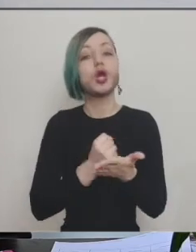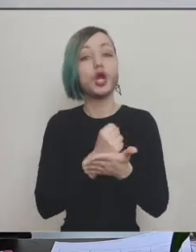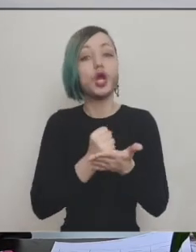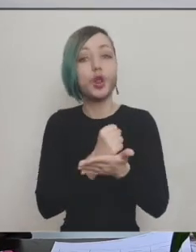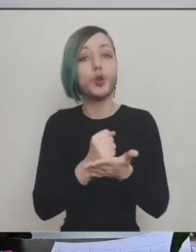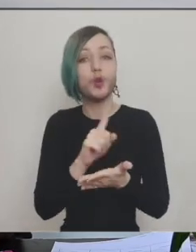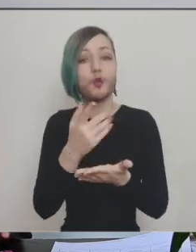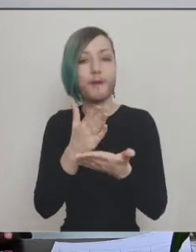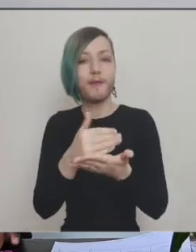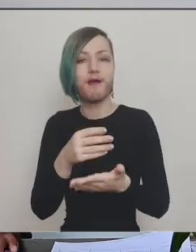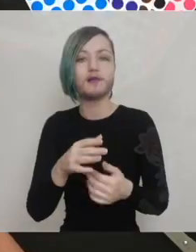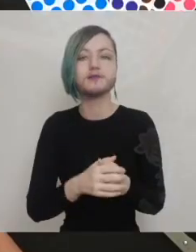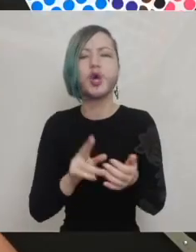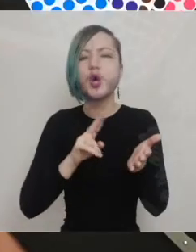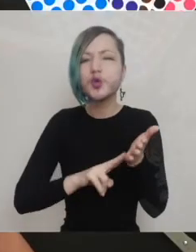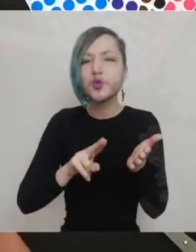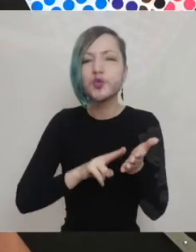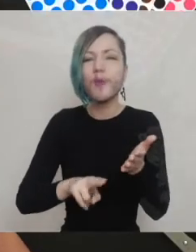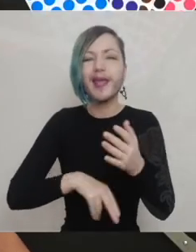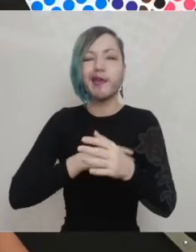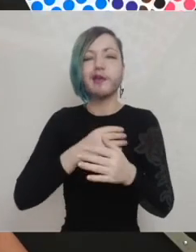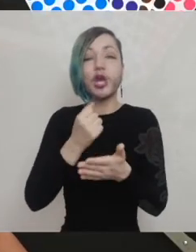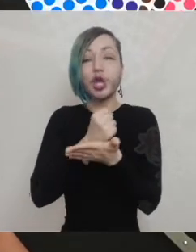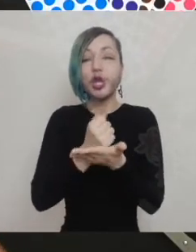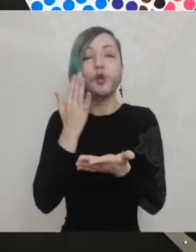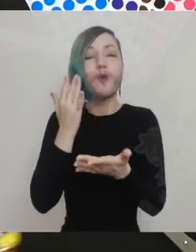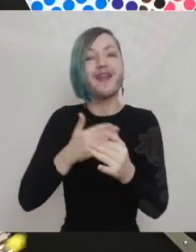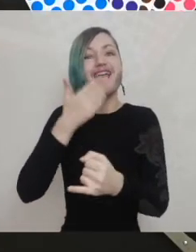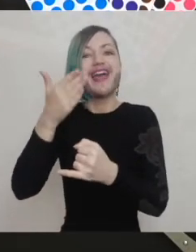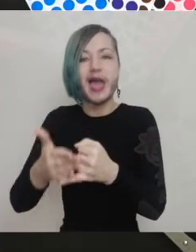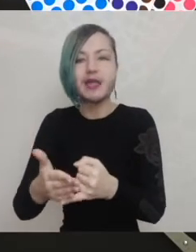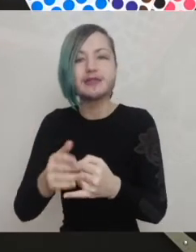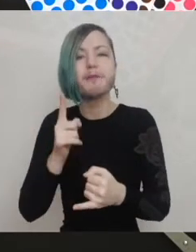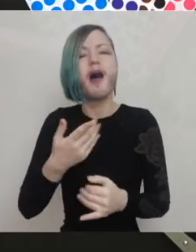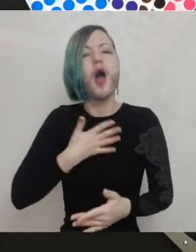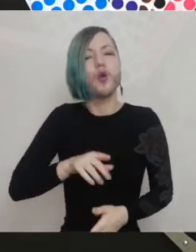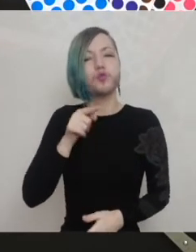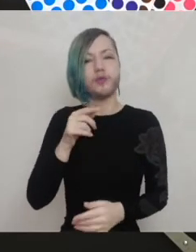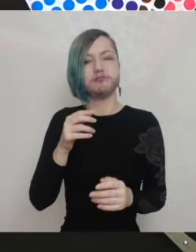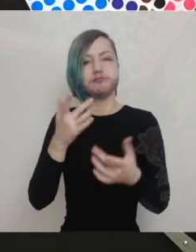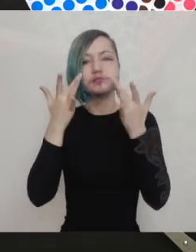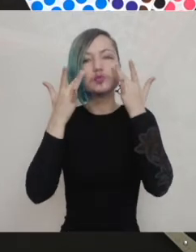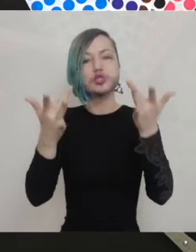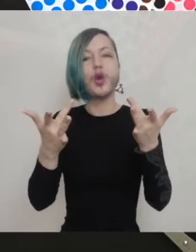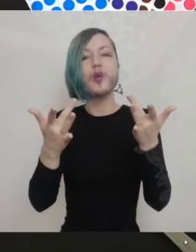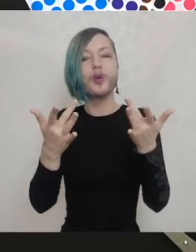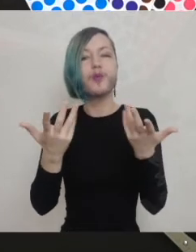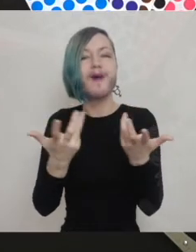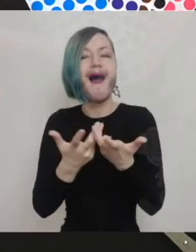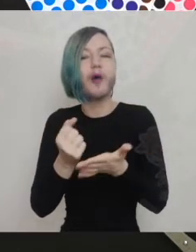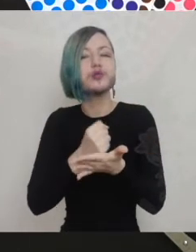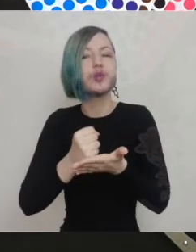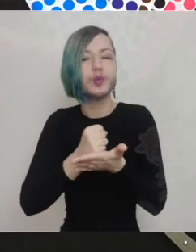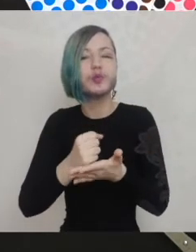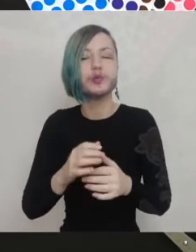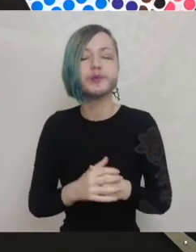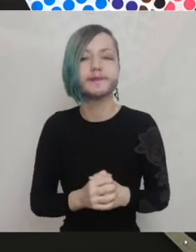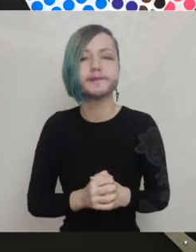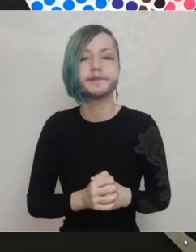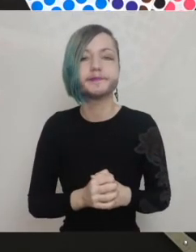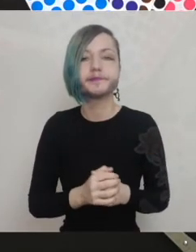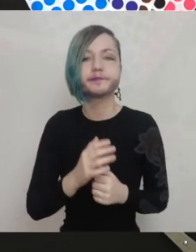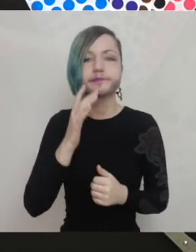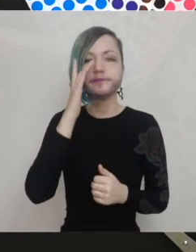section down. Normally I would just glue right at the end, but I really want you to be able to see how to glue the section